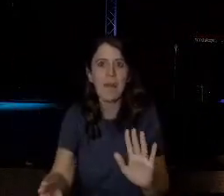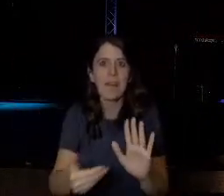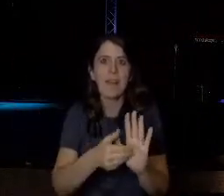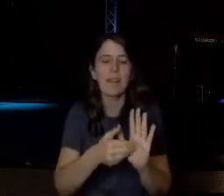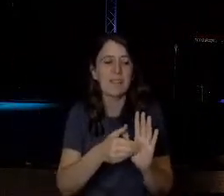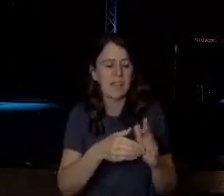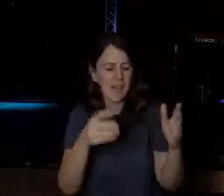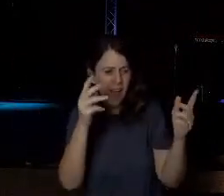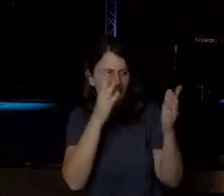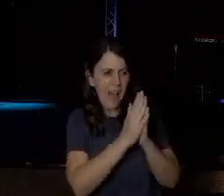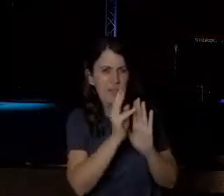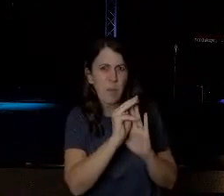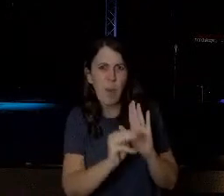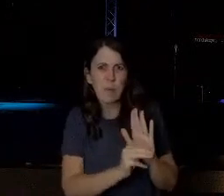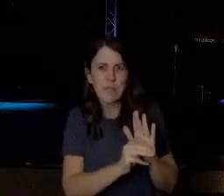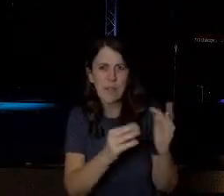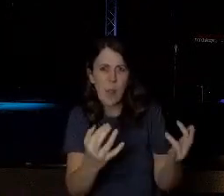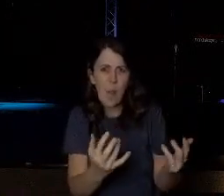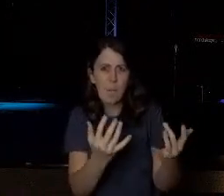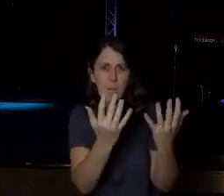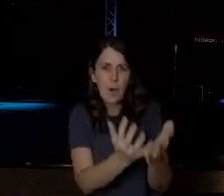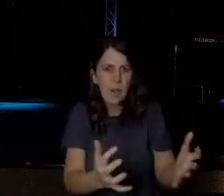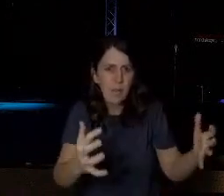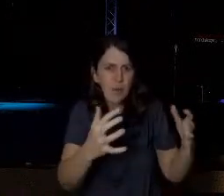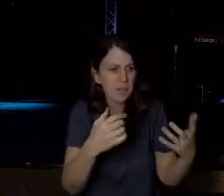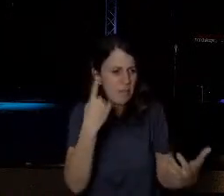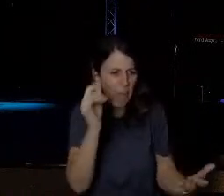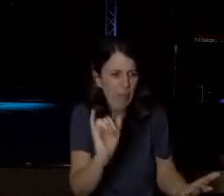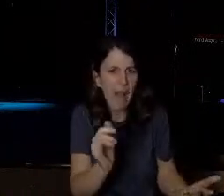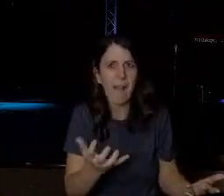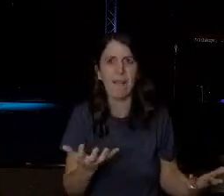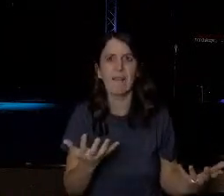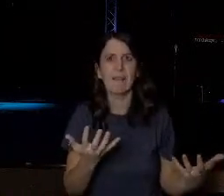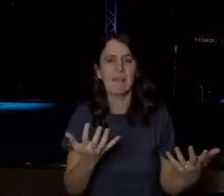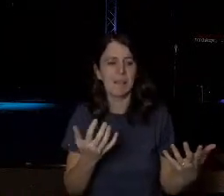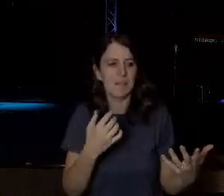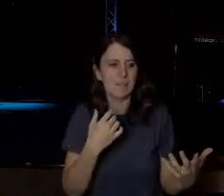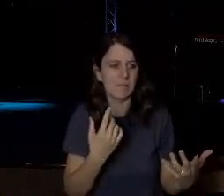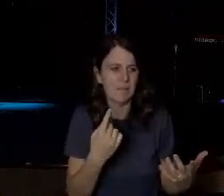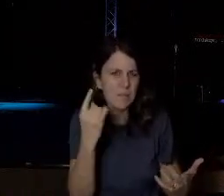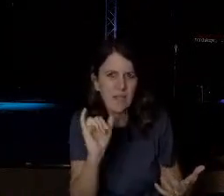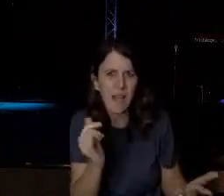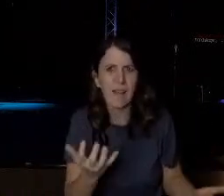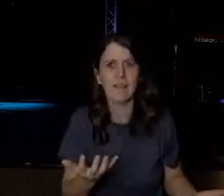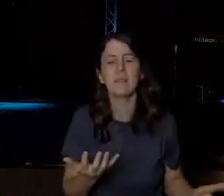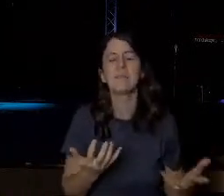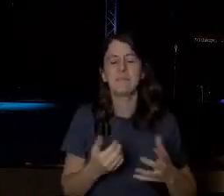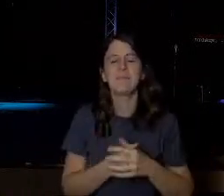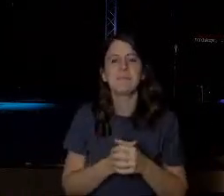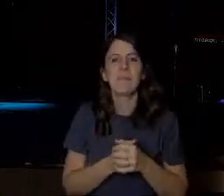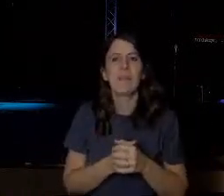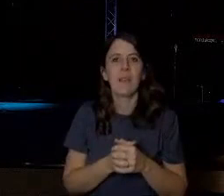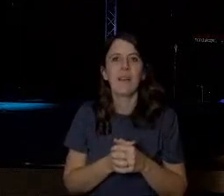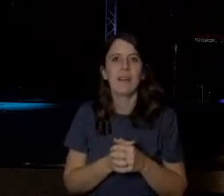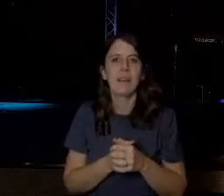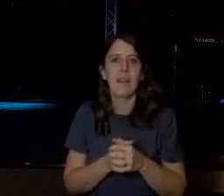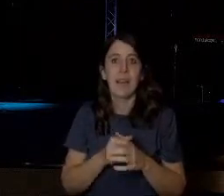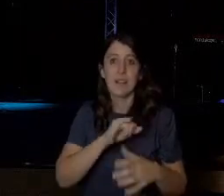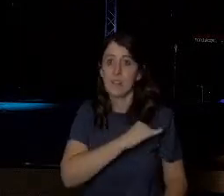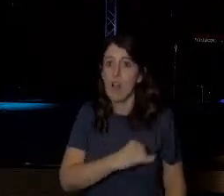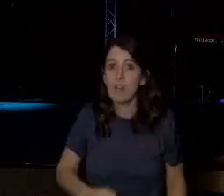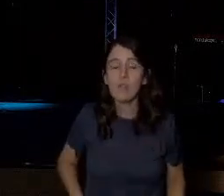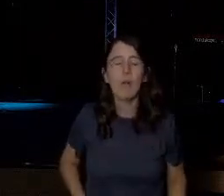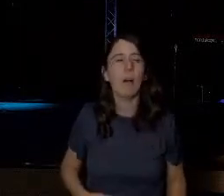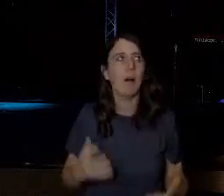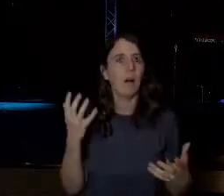burning bush look like? I want to see the burning bush. I want to see some of these other things. Now, what did this look like? I think there's going to be a replay room. And Joshua just has